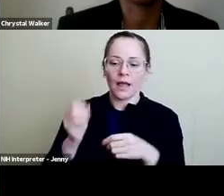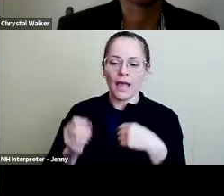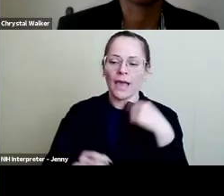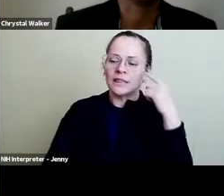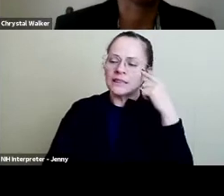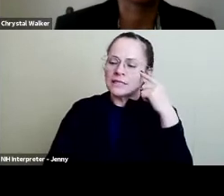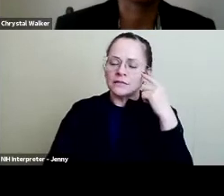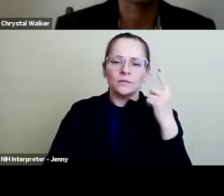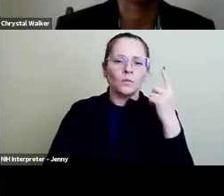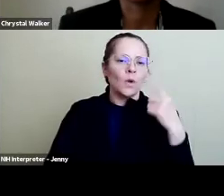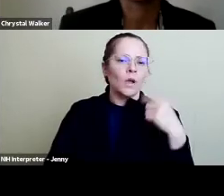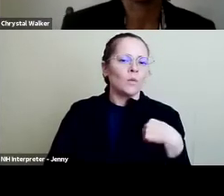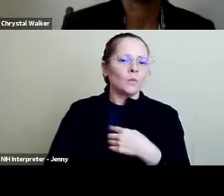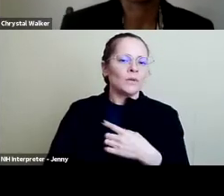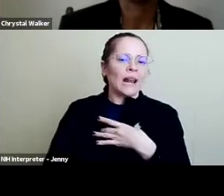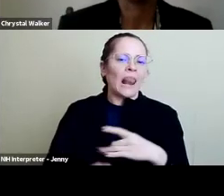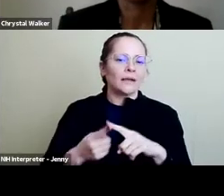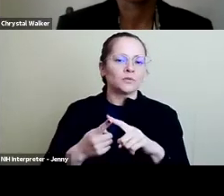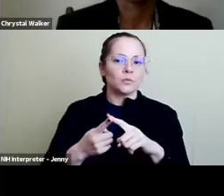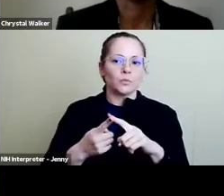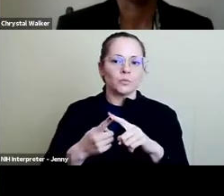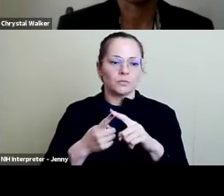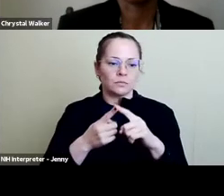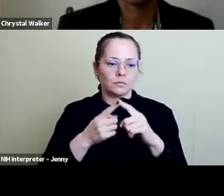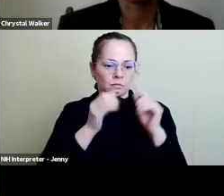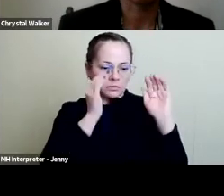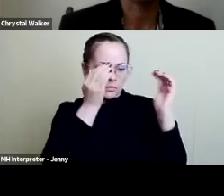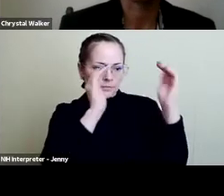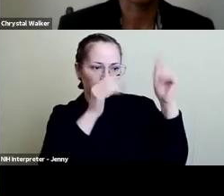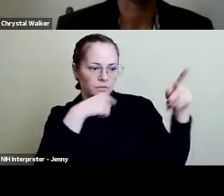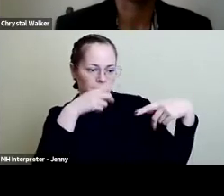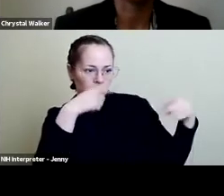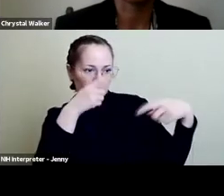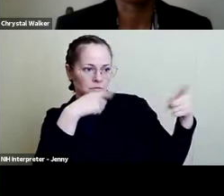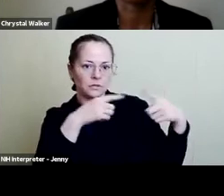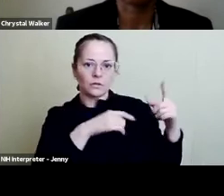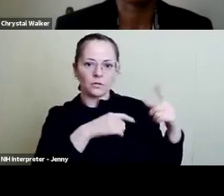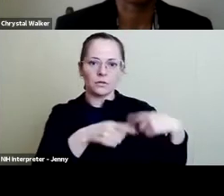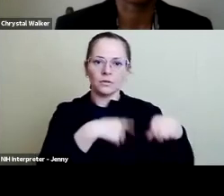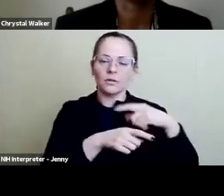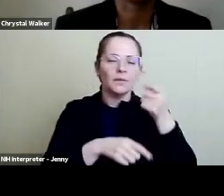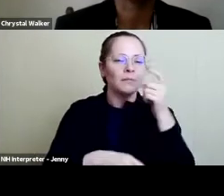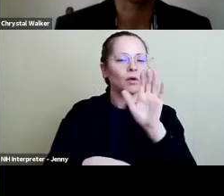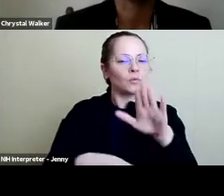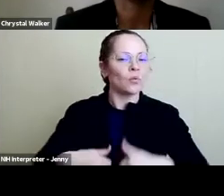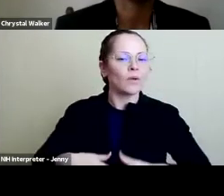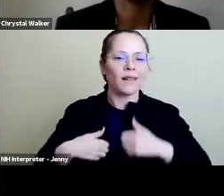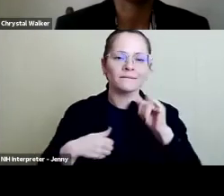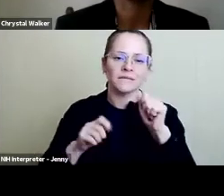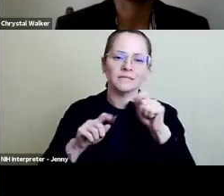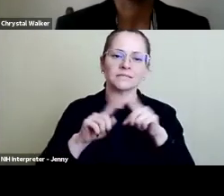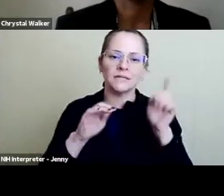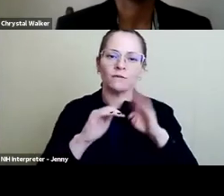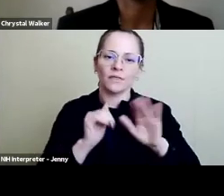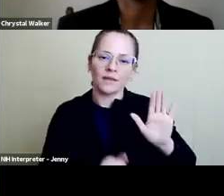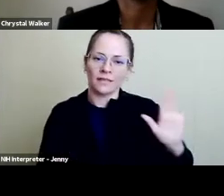as people like to do is compare ourselves to other people. And as you said, your path is always different from everyone else. So that's, I think, the biggest